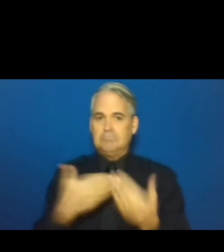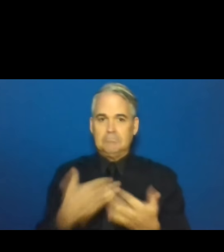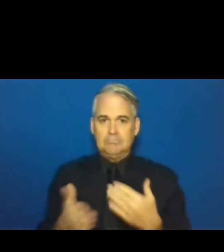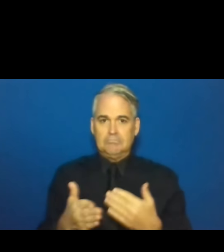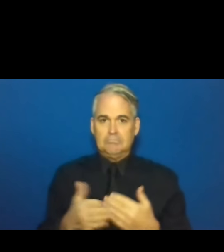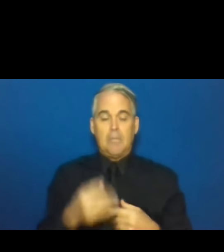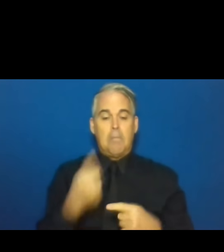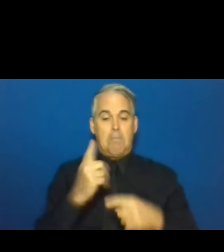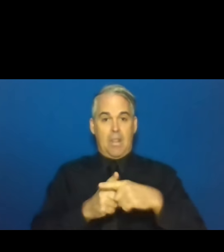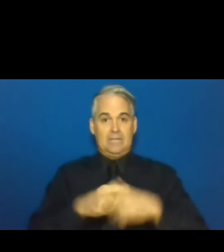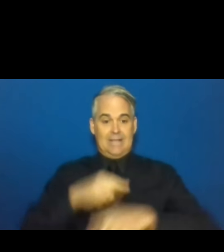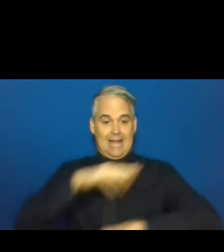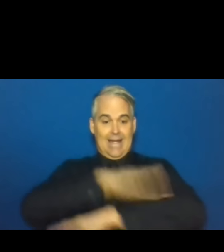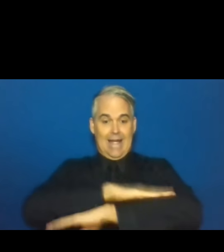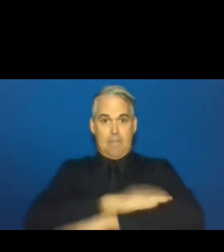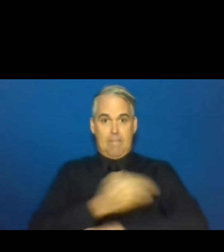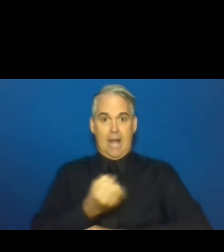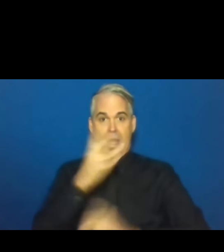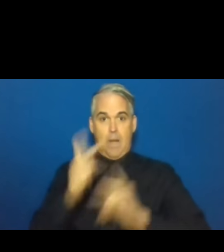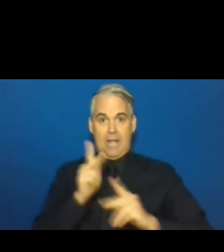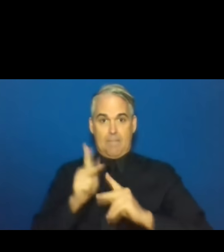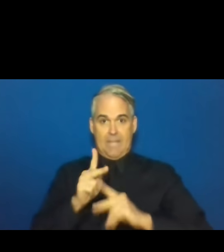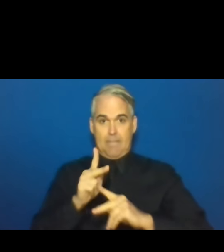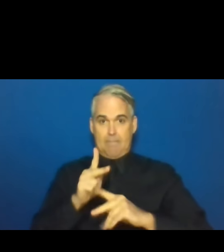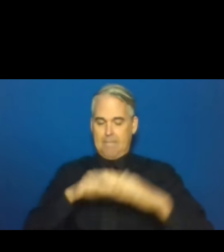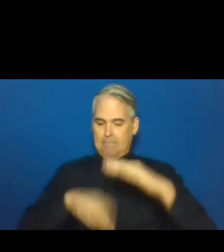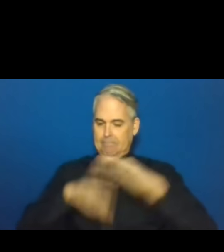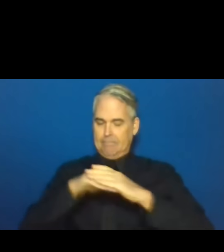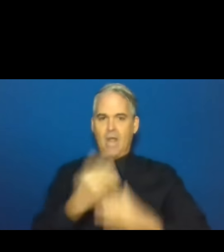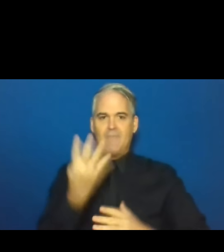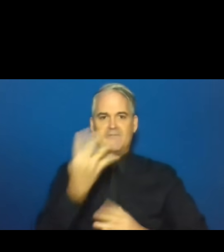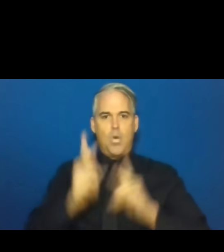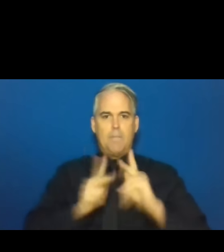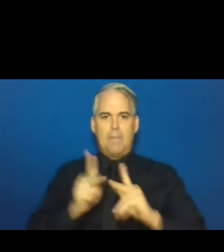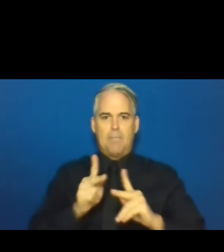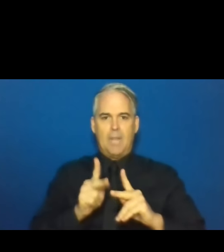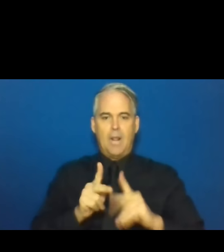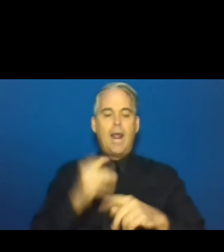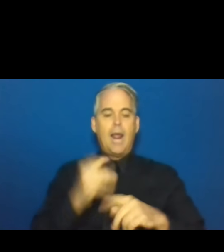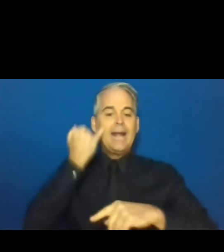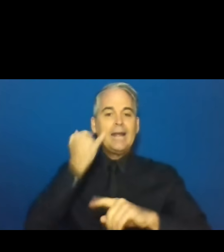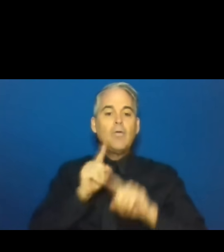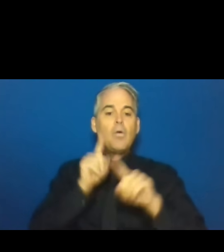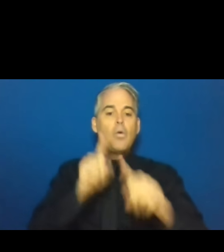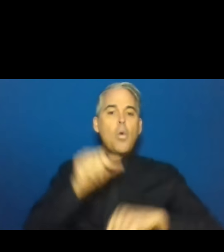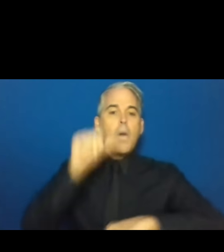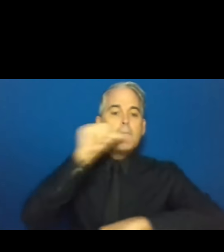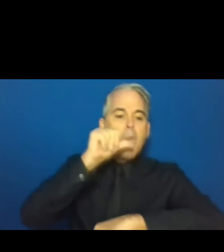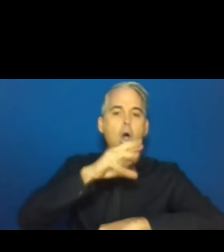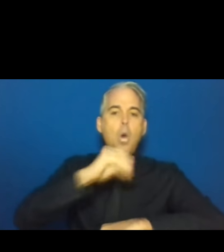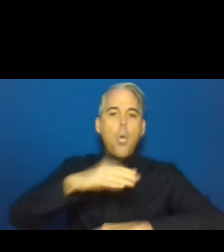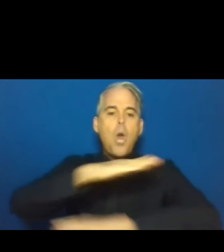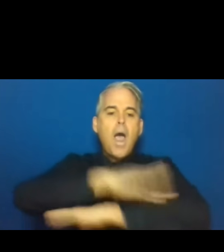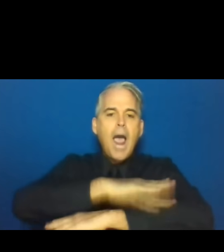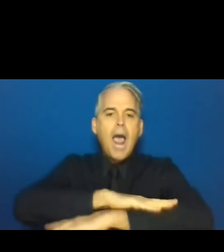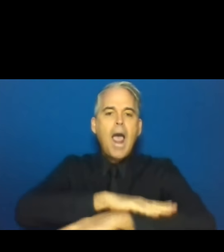table, and seating at bar or countertops must continue to be socially distanced under the existing